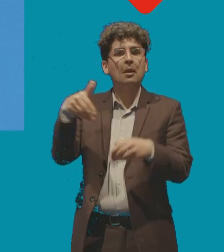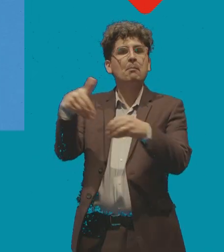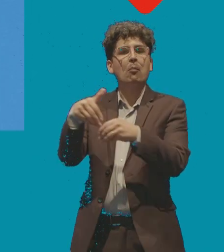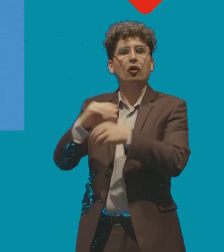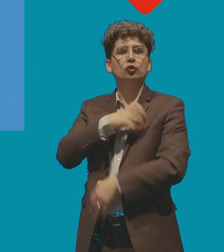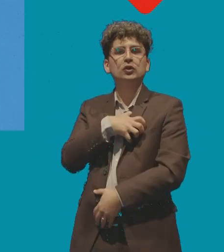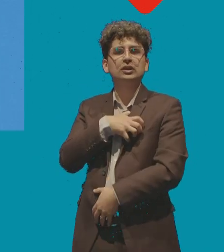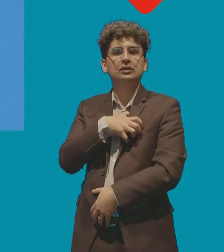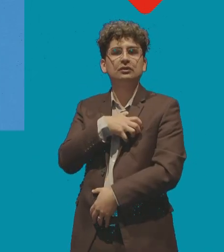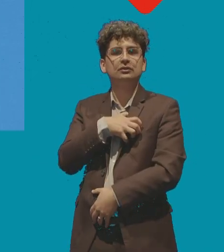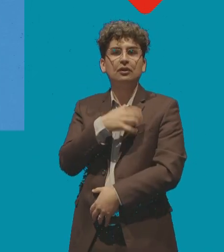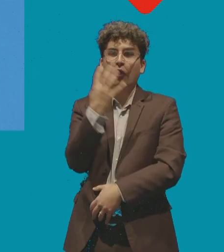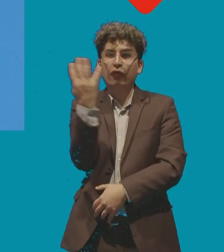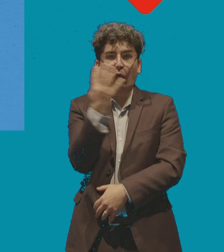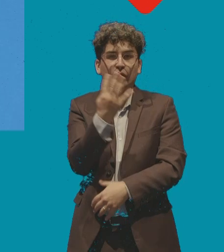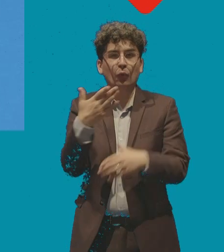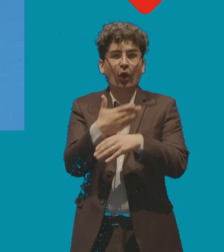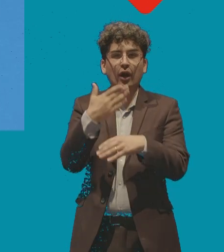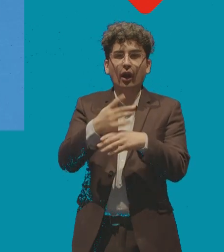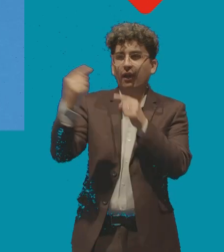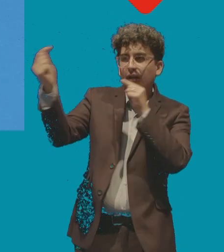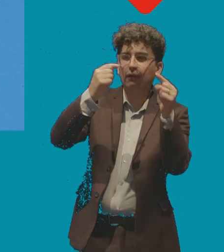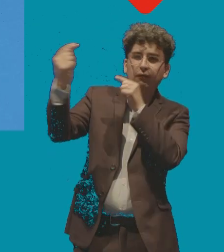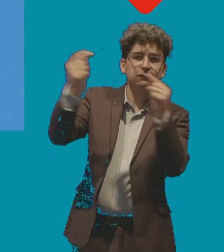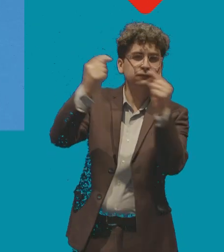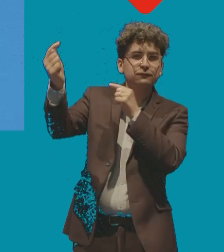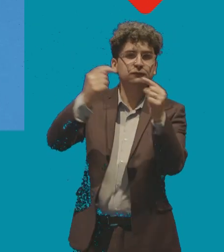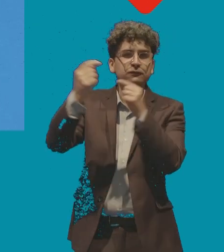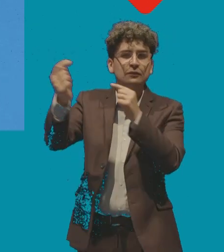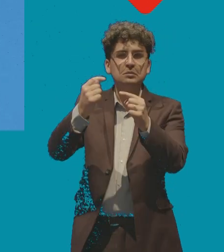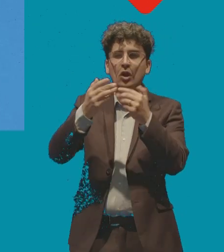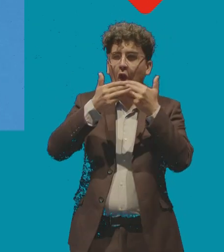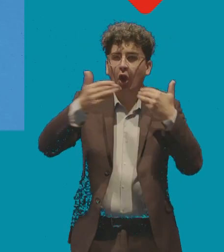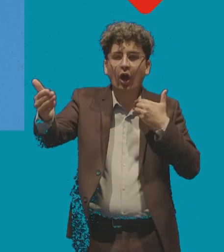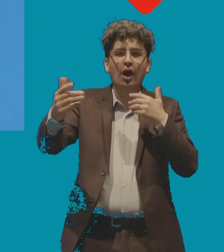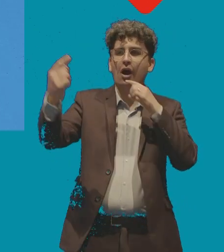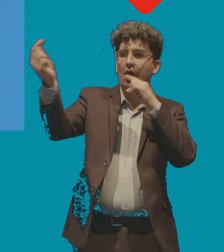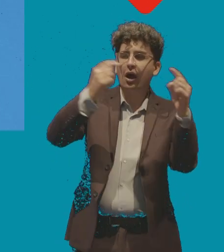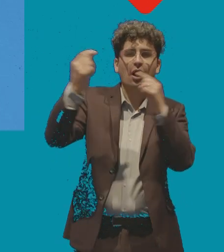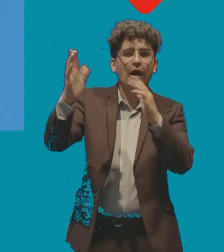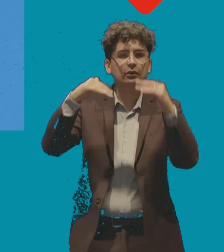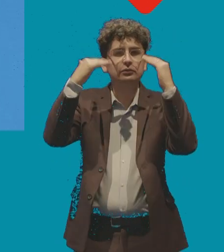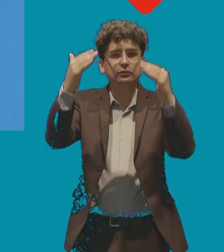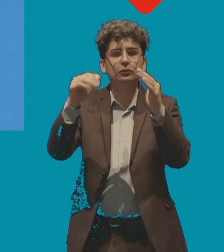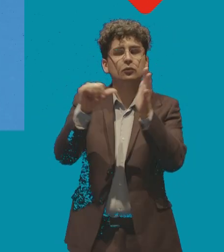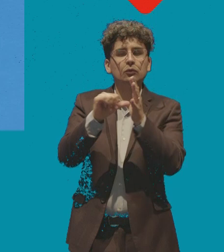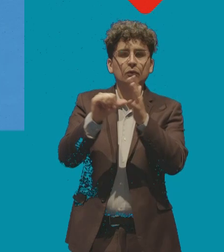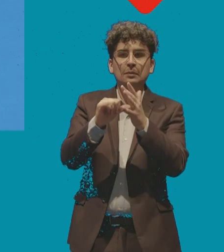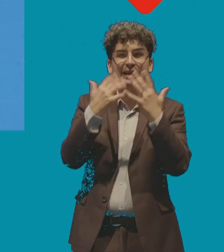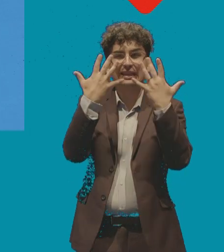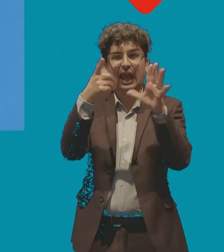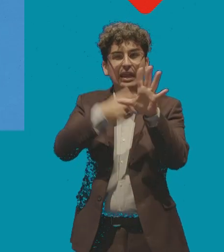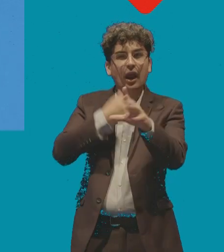trade union. 14 workers fought back, and what became one of the longest and most high-profile disputes disputes in the movement. After 10 years